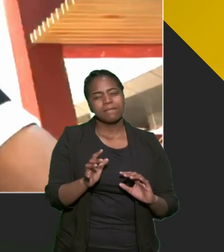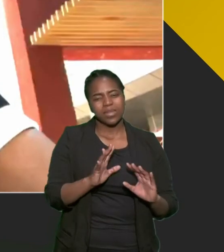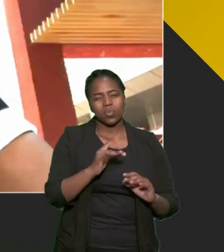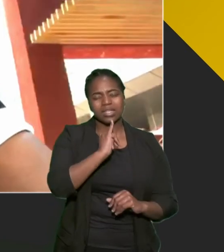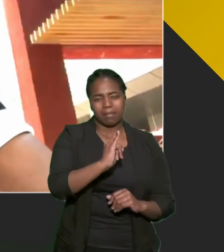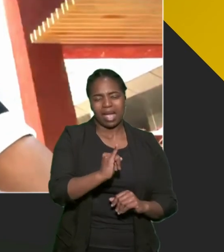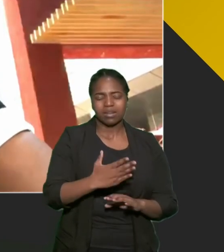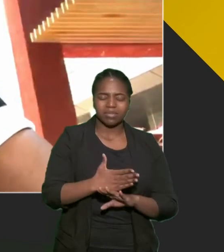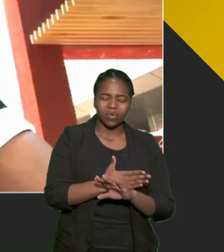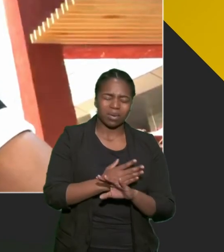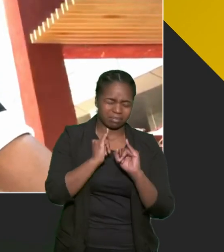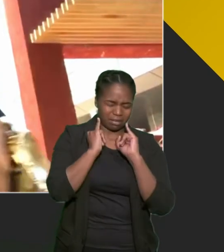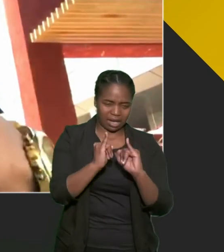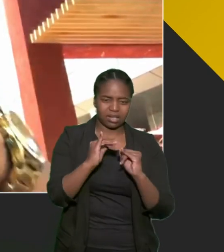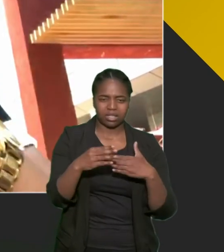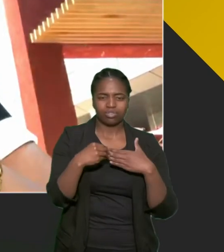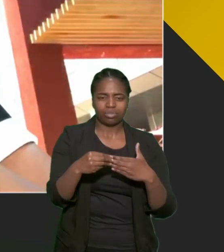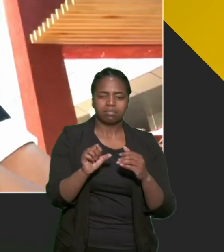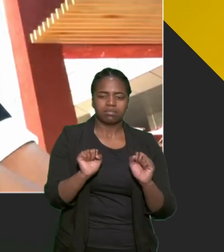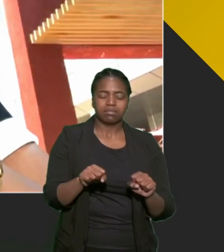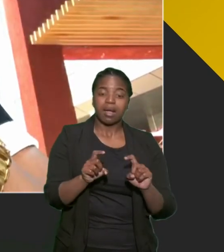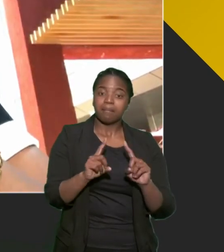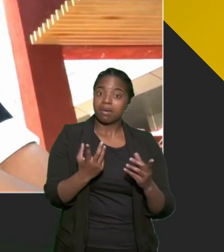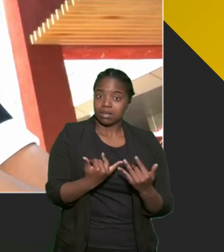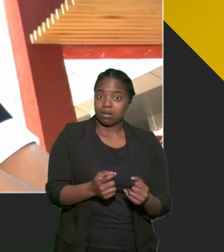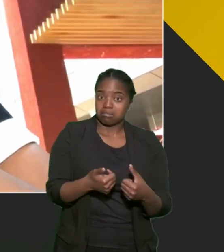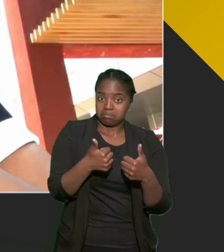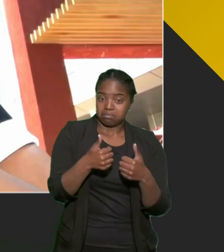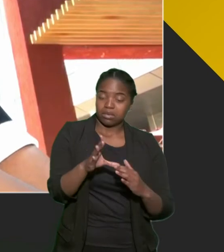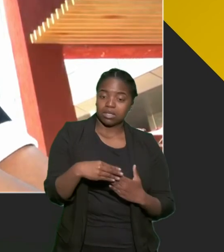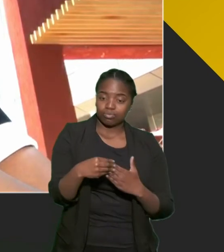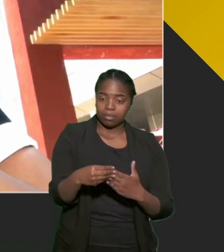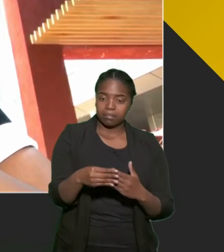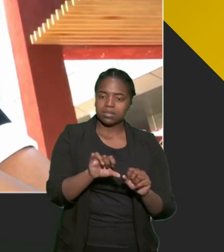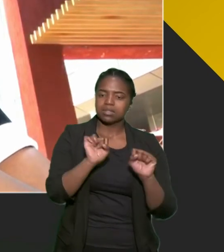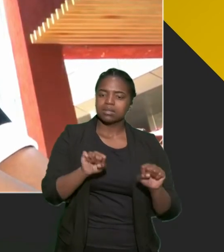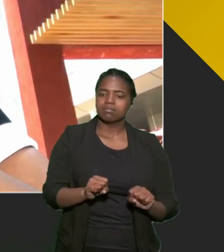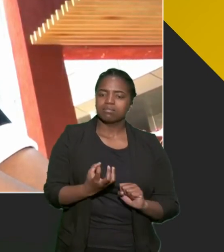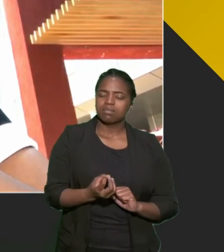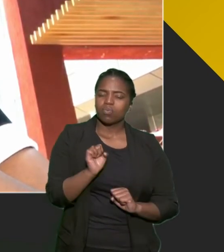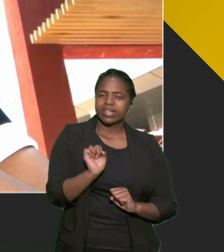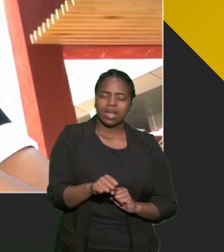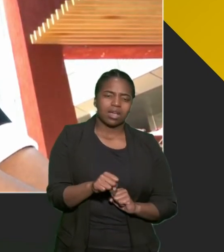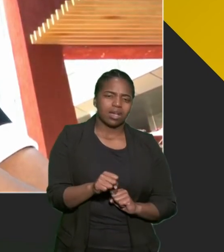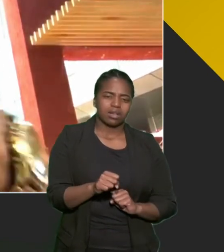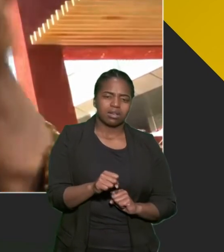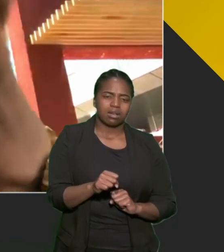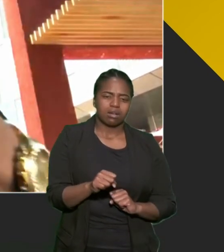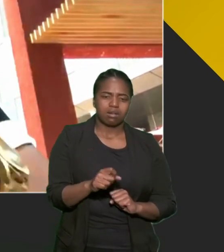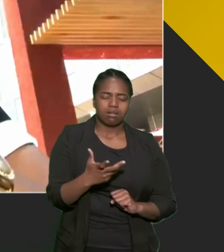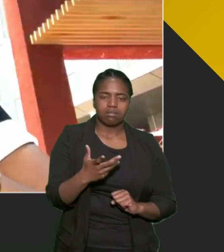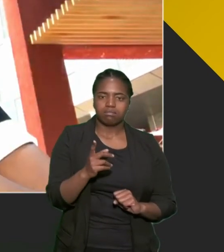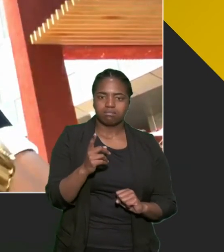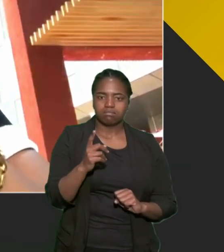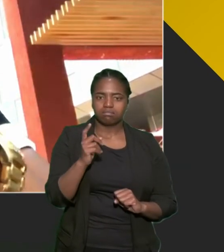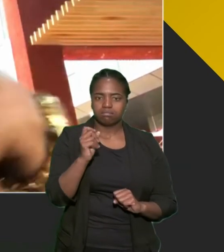bad. Basically, it was just a bad leadership system. But so far, we have a really good leadership system, and we can just wake up one